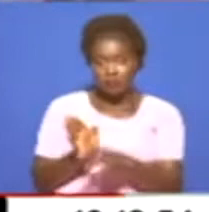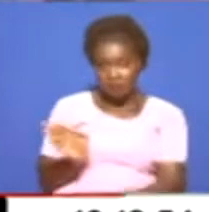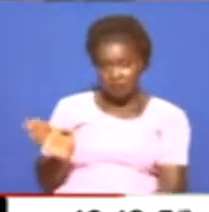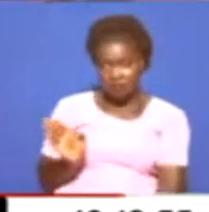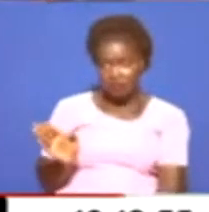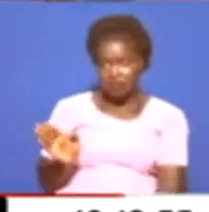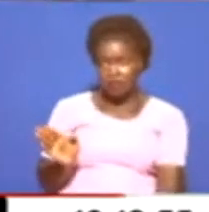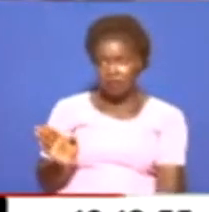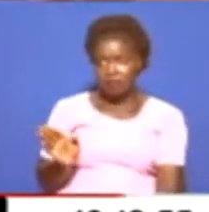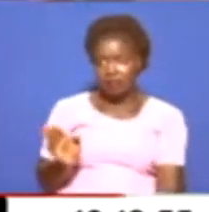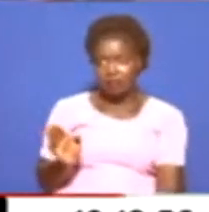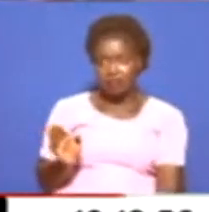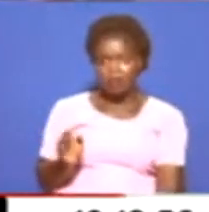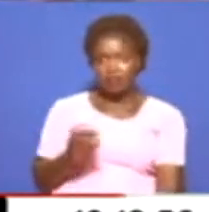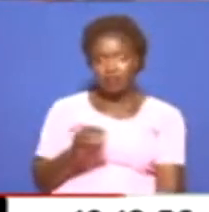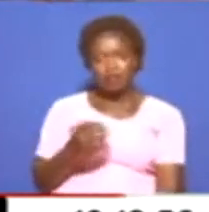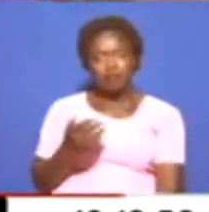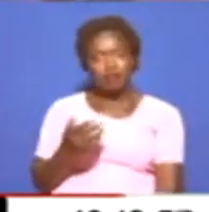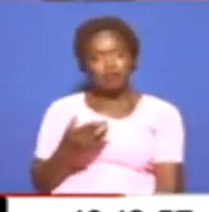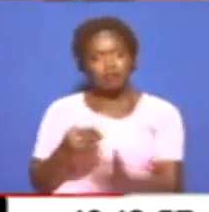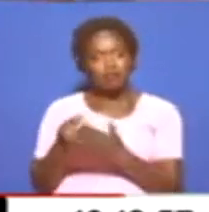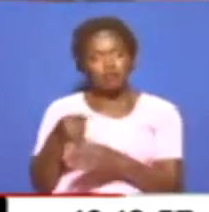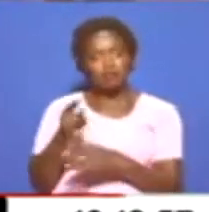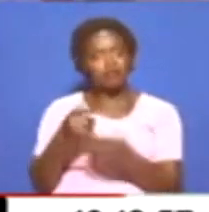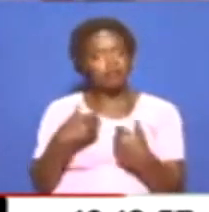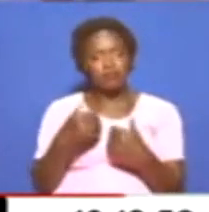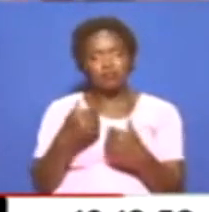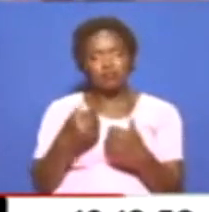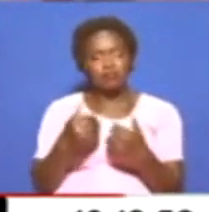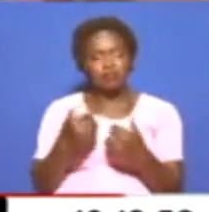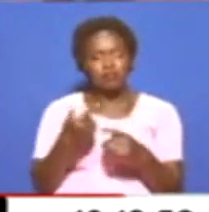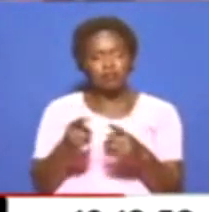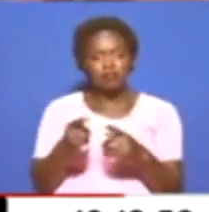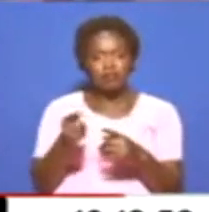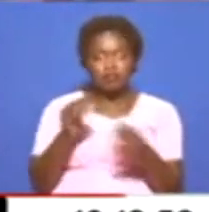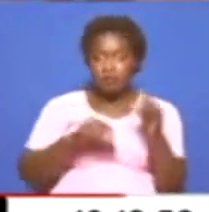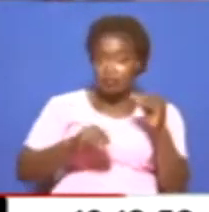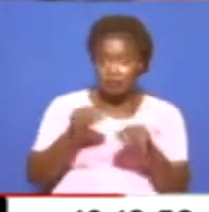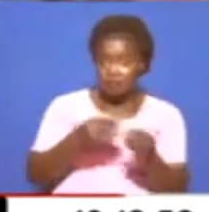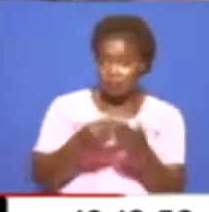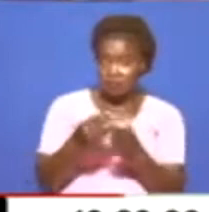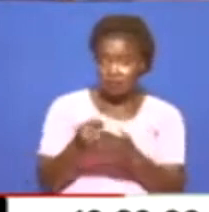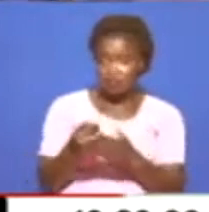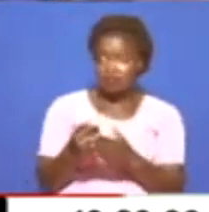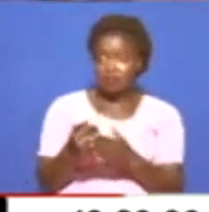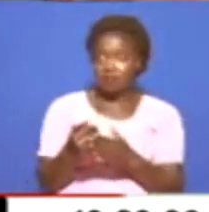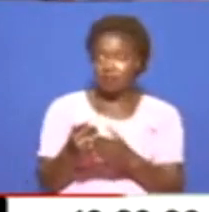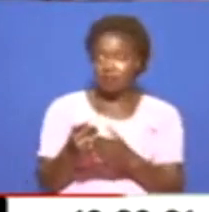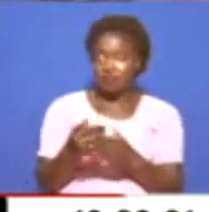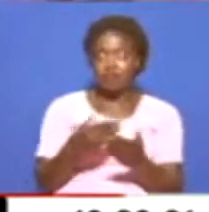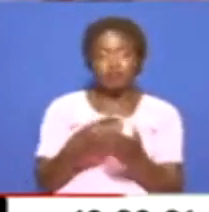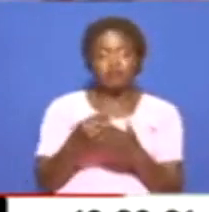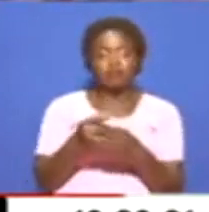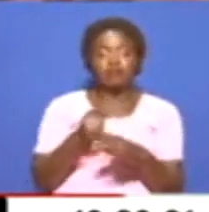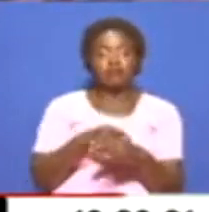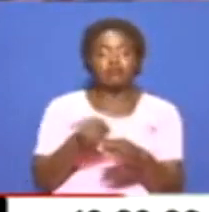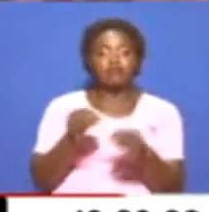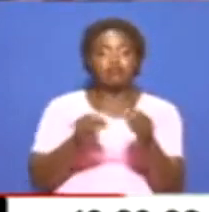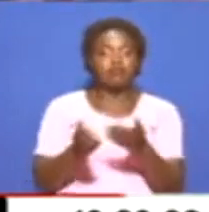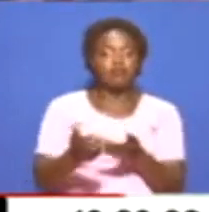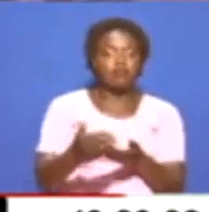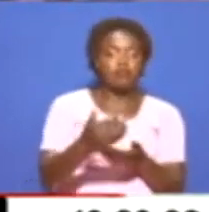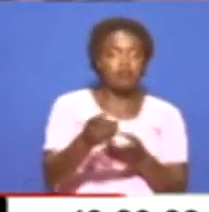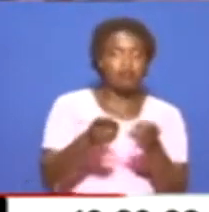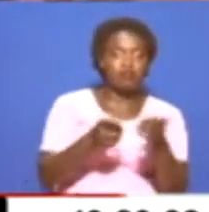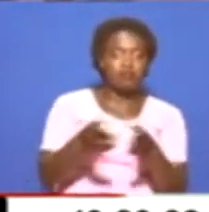say that he did not have money for himself, but then he had to raise money. And this money, once it is raised, it has a controlled way in